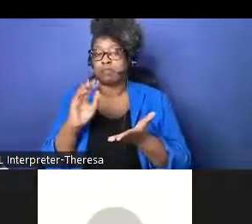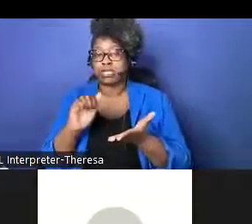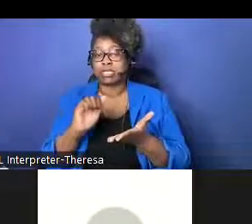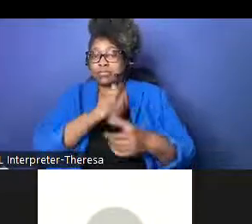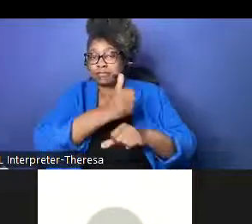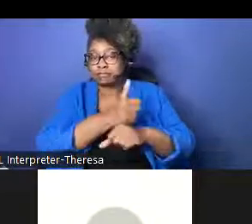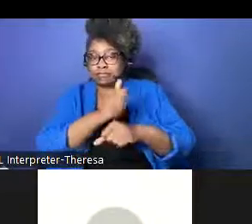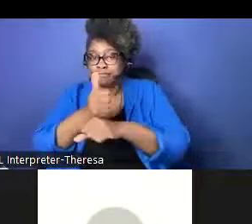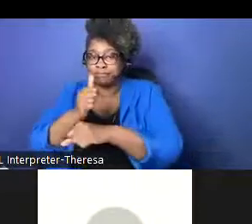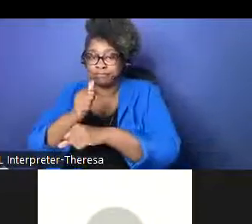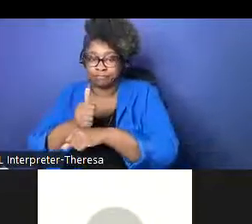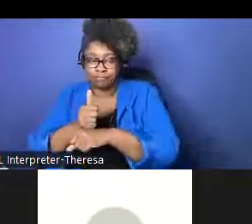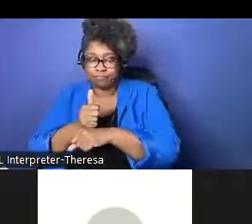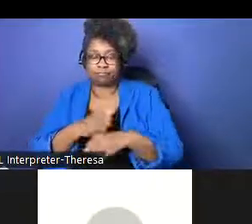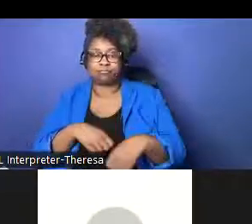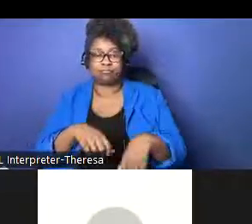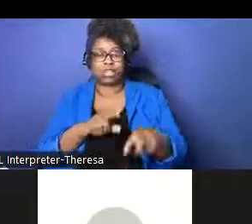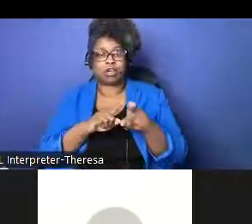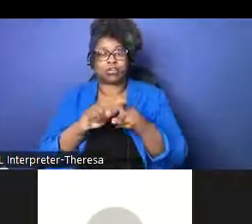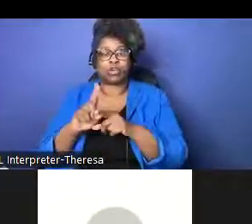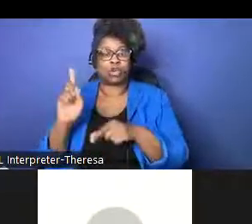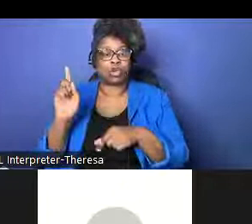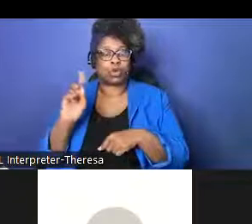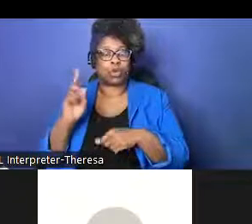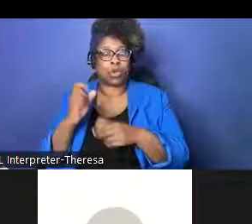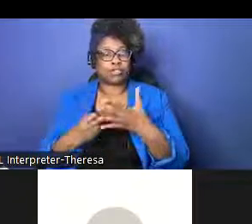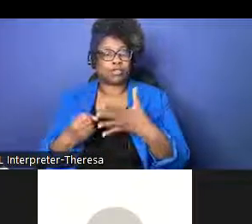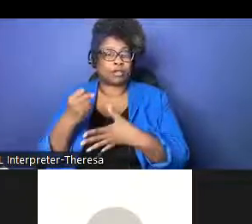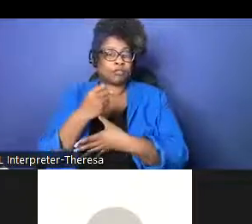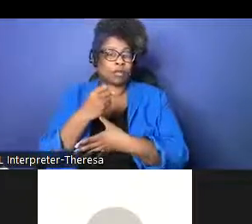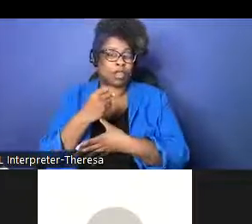placed, and also where our primary